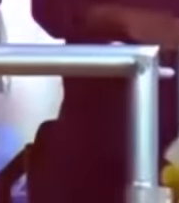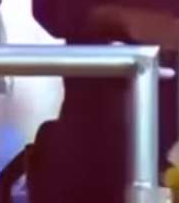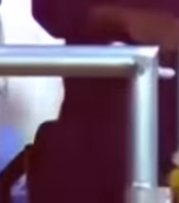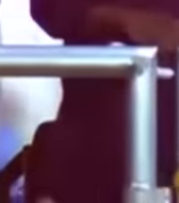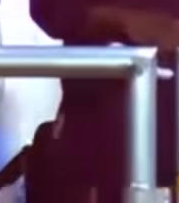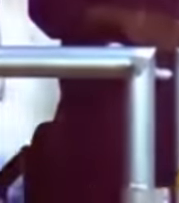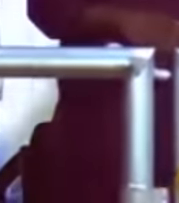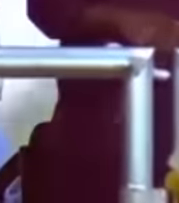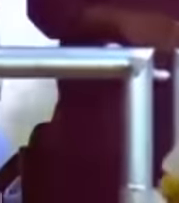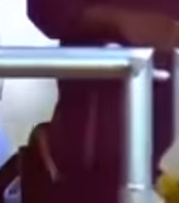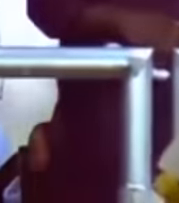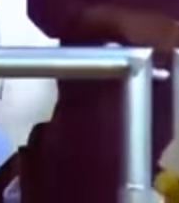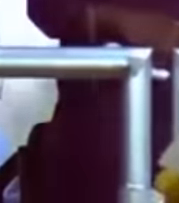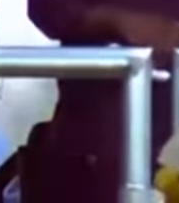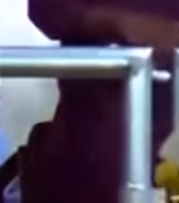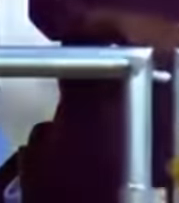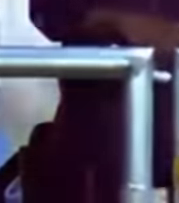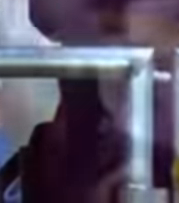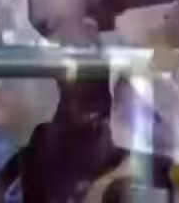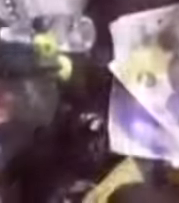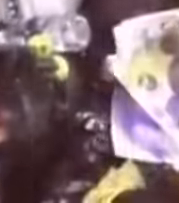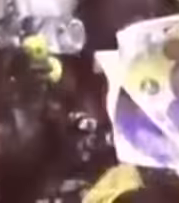You will not go empty into the new year.